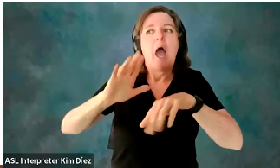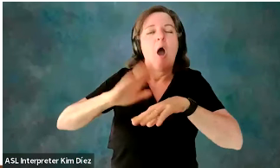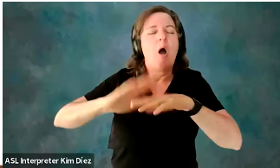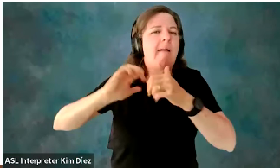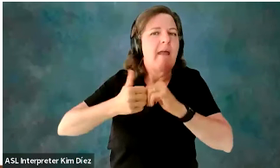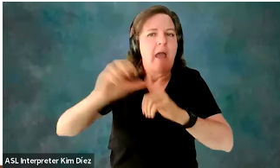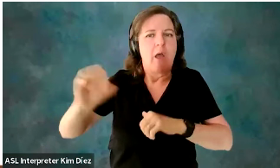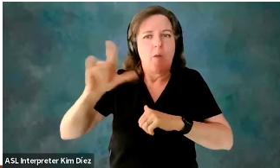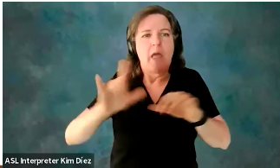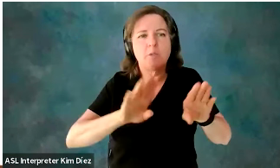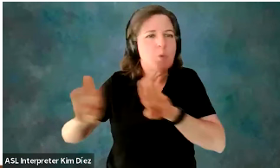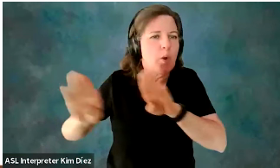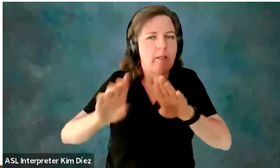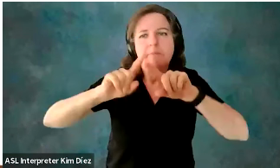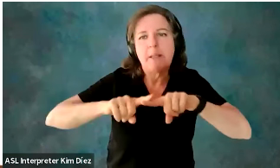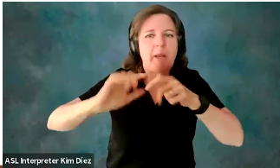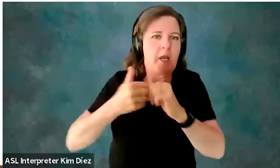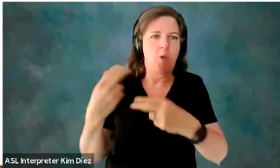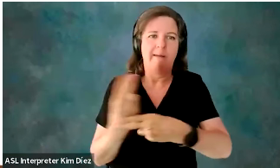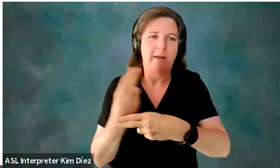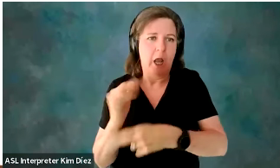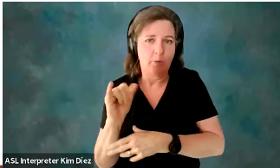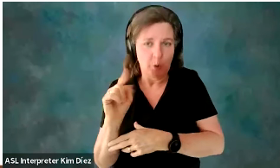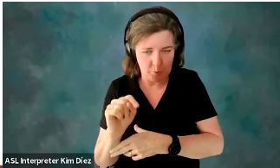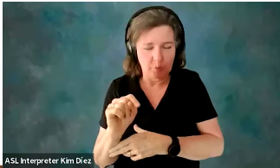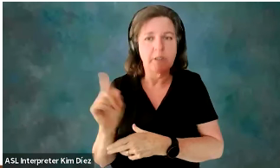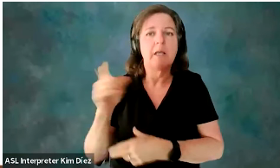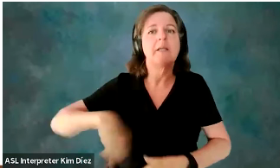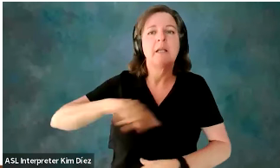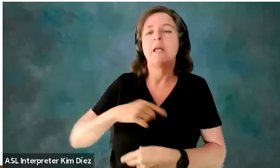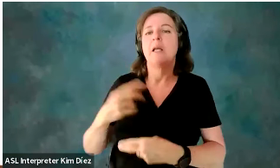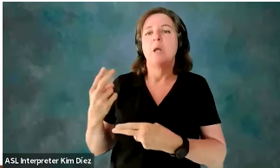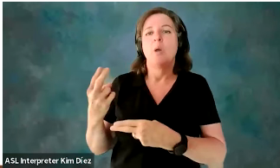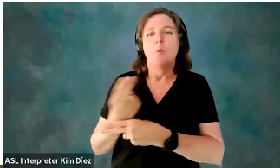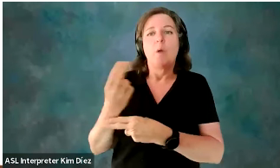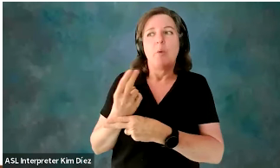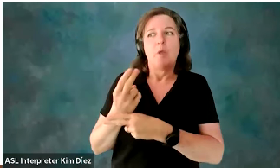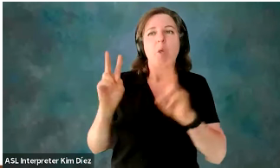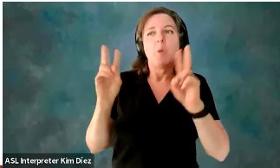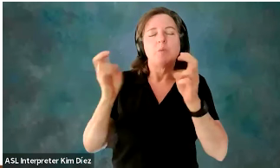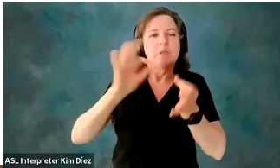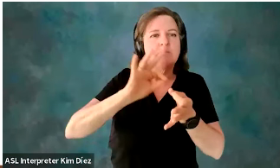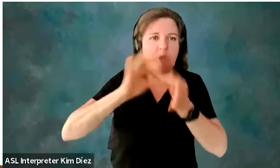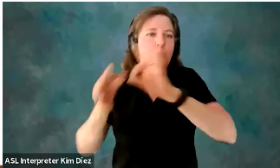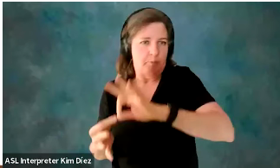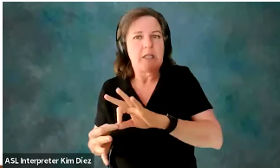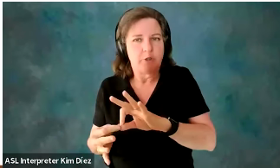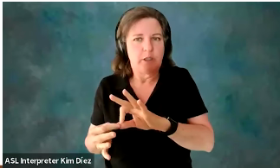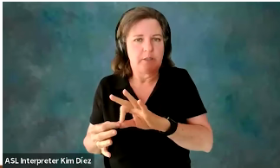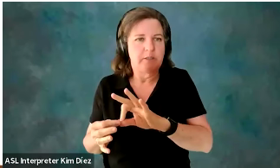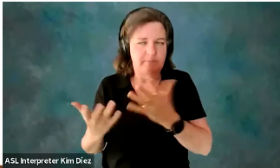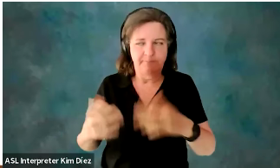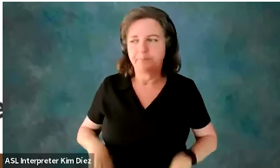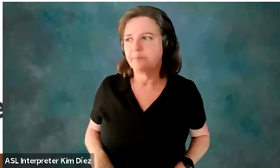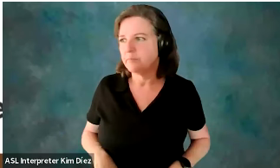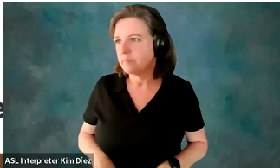under different conditions. And that's where we apply these interpretations. And